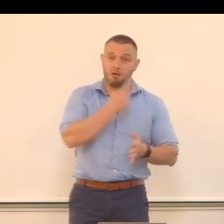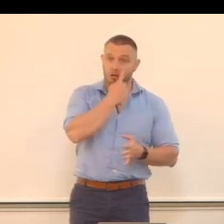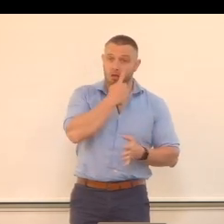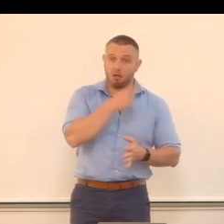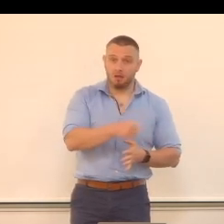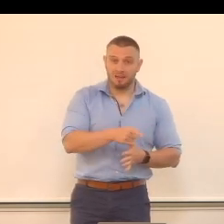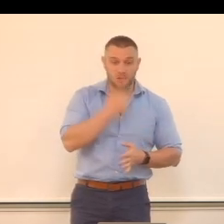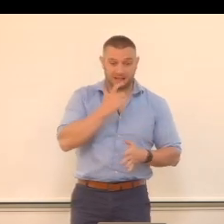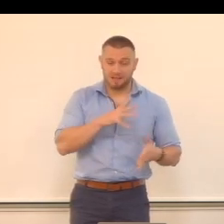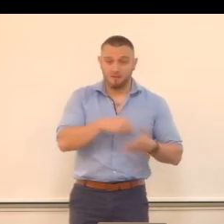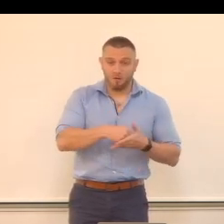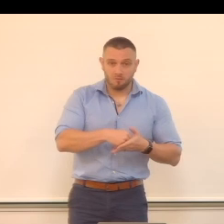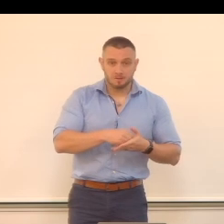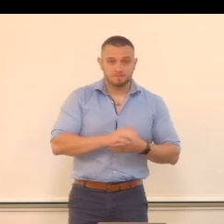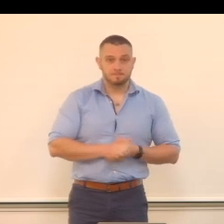and still get involved.